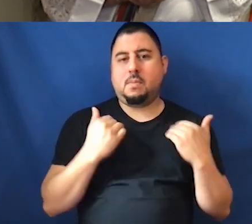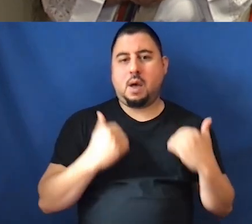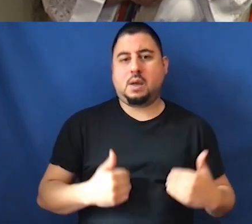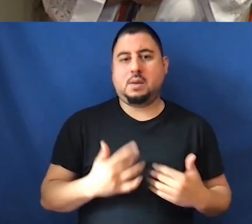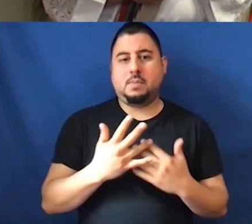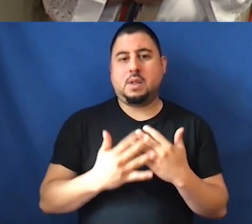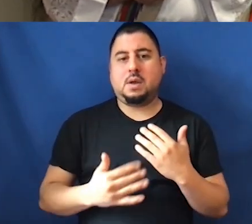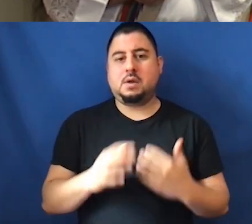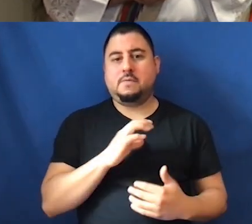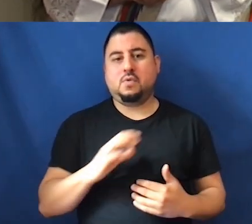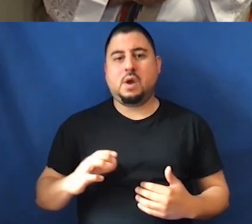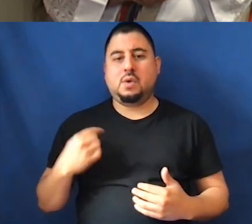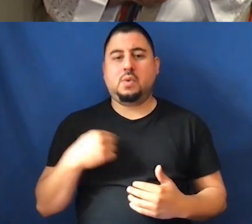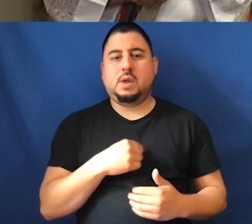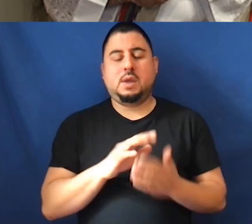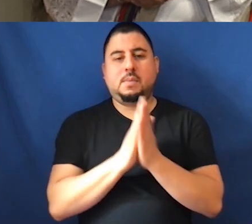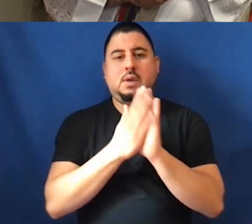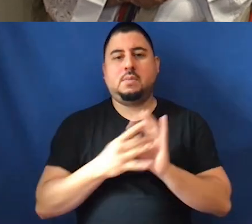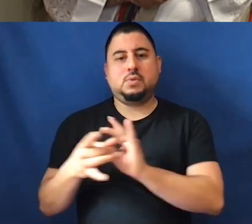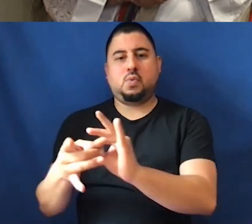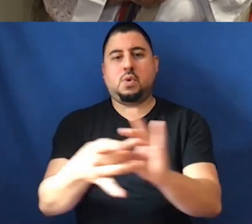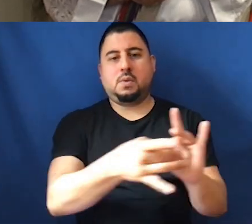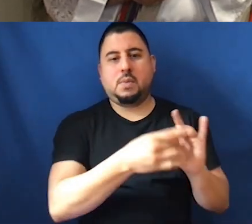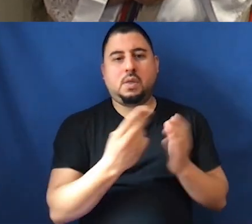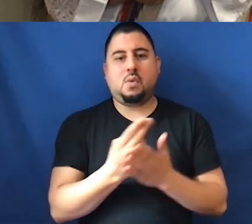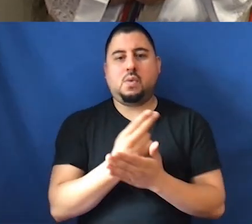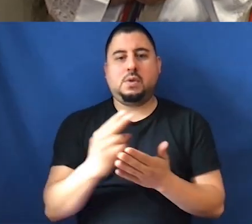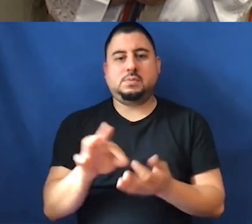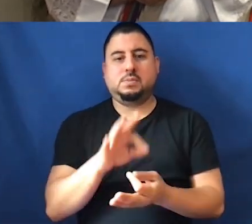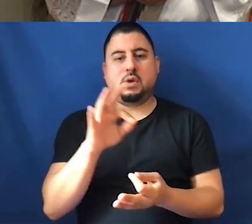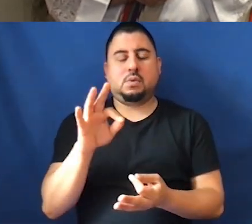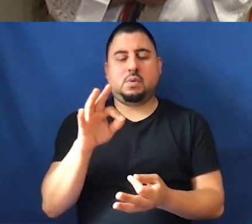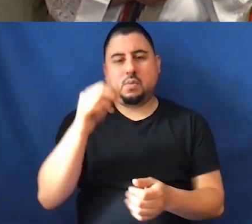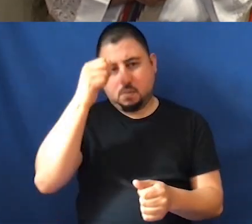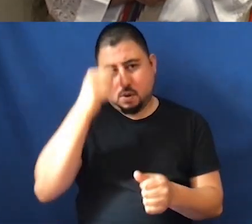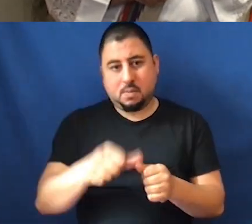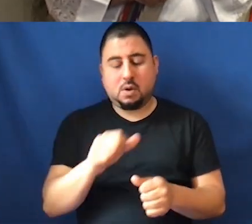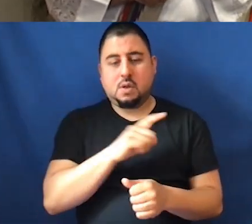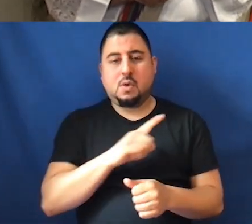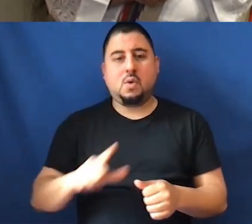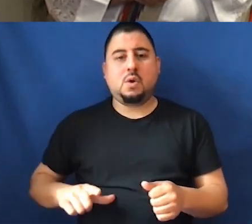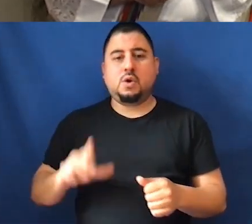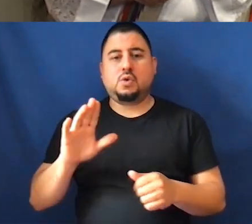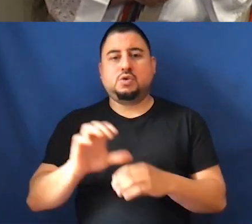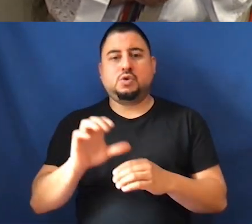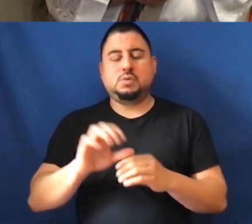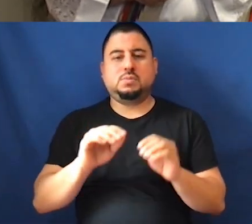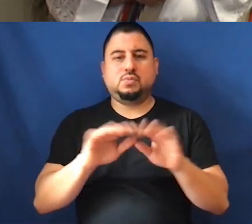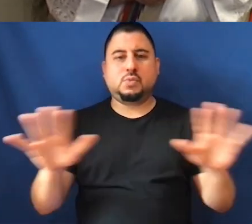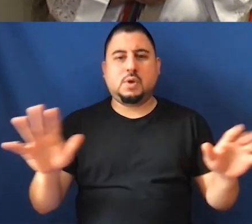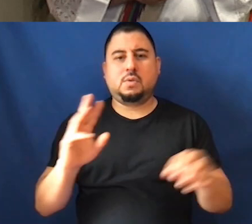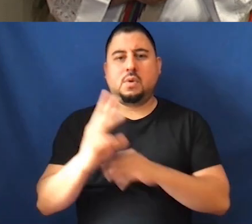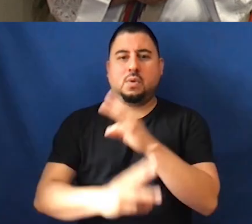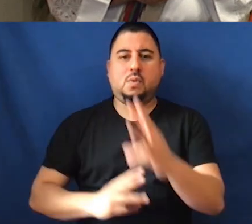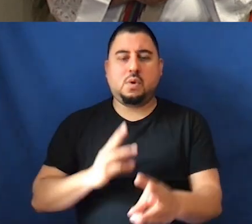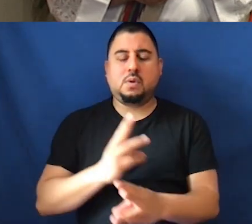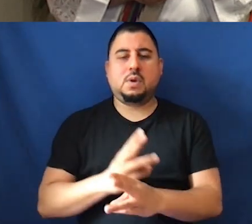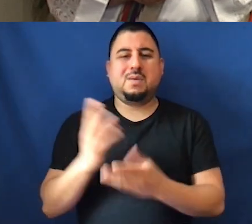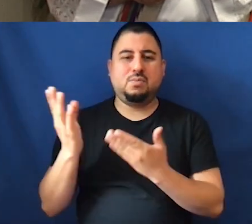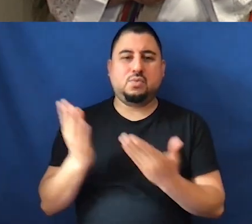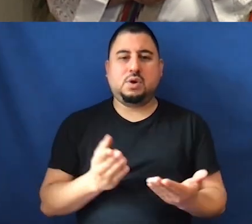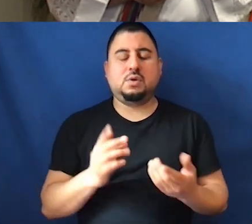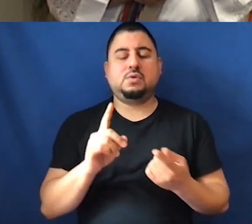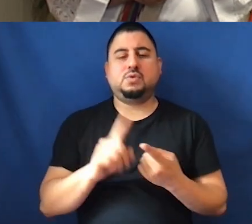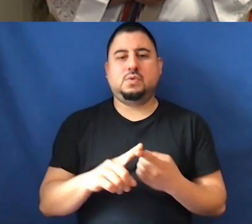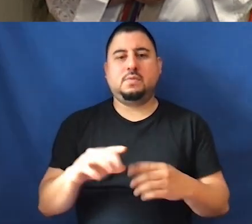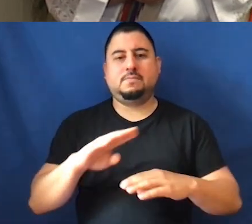blood of Christ, we may be gathered into one by the Holy Spirit. Remember, Lord, your church, spread throughout the world,